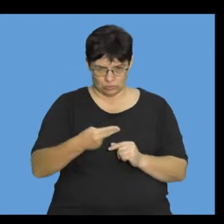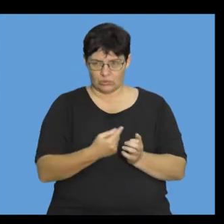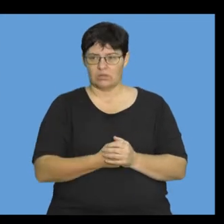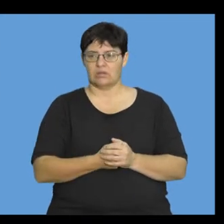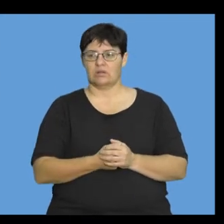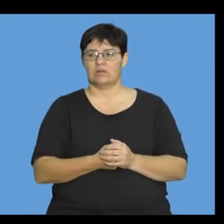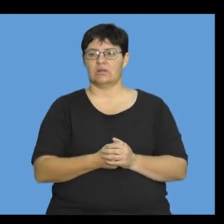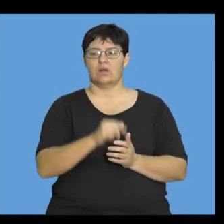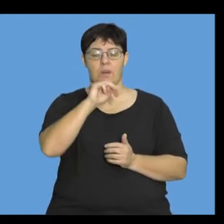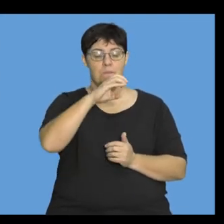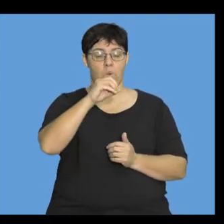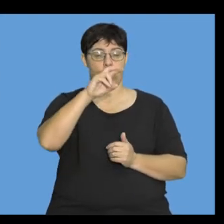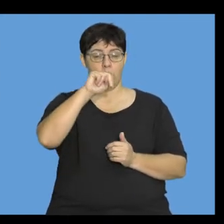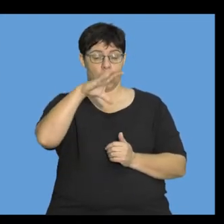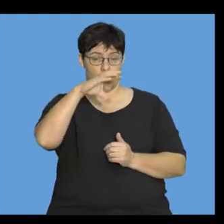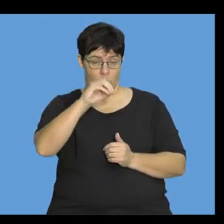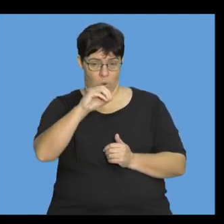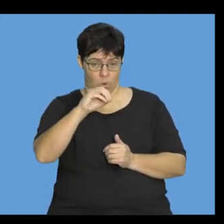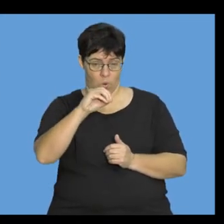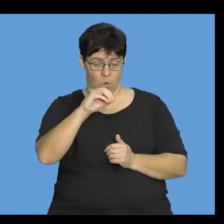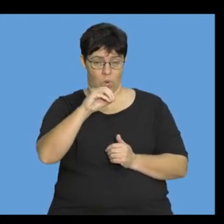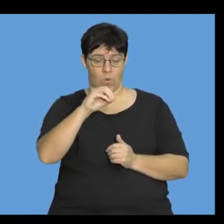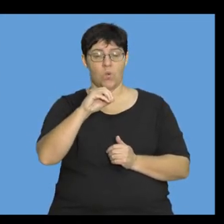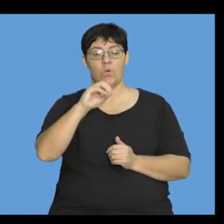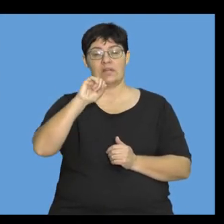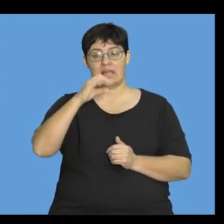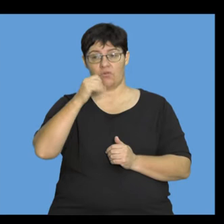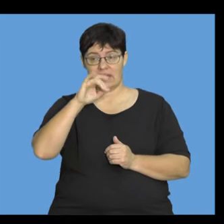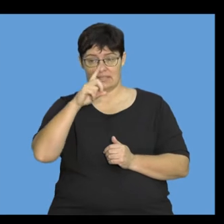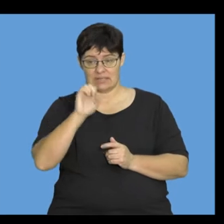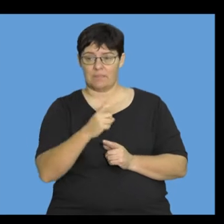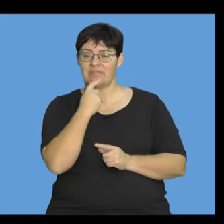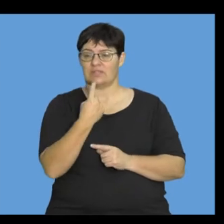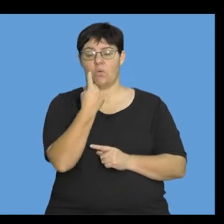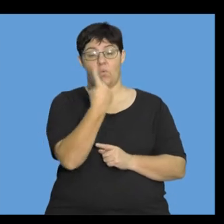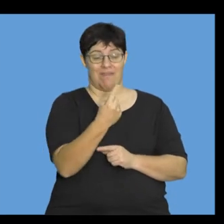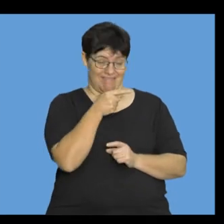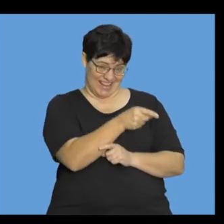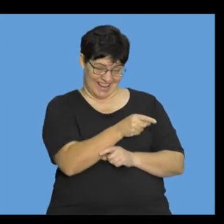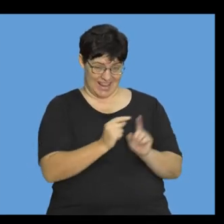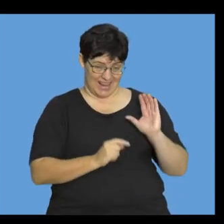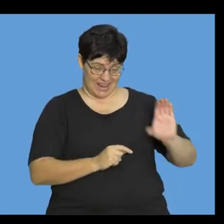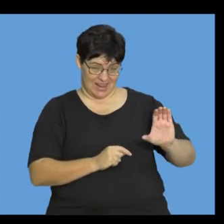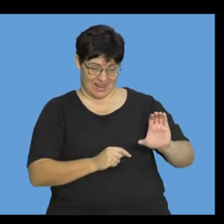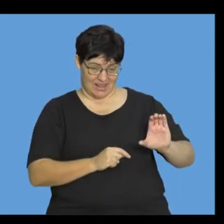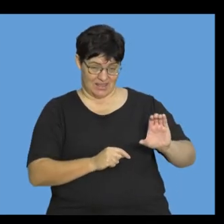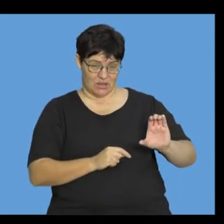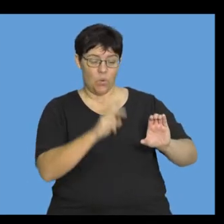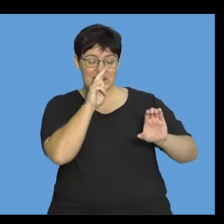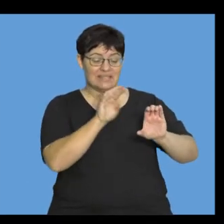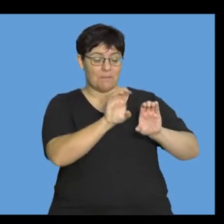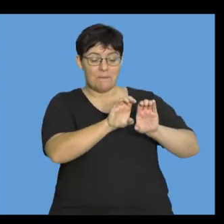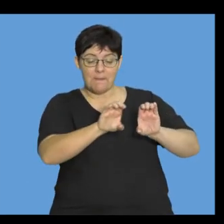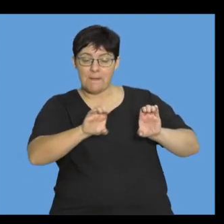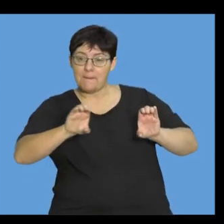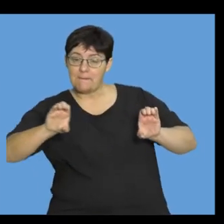that was a monosaccharide. This is one, right, amino acid. So we're going to